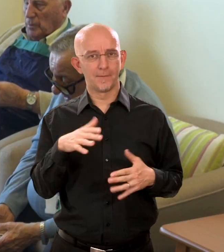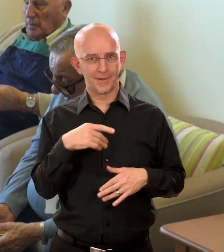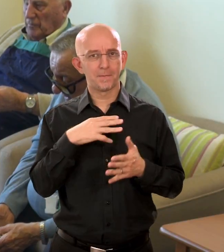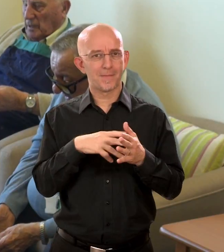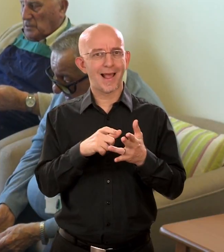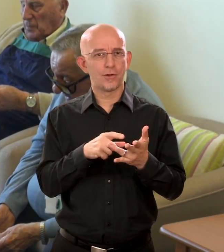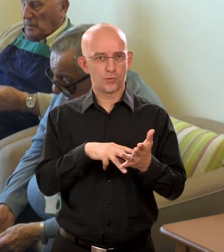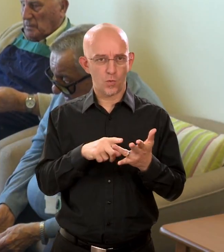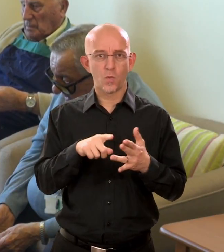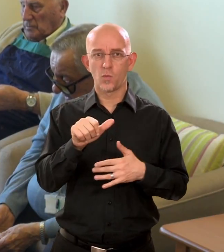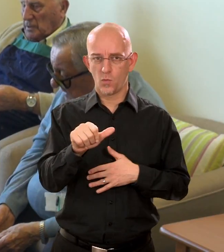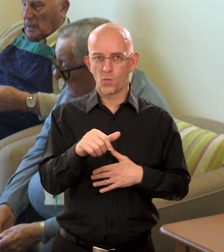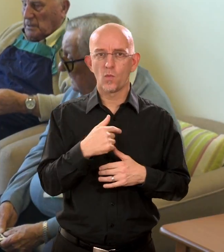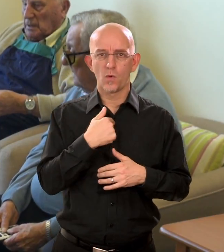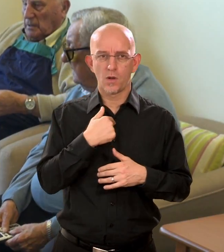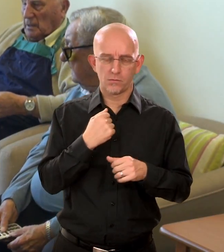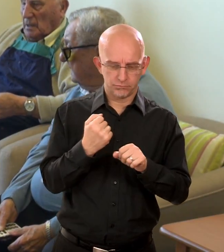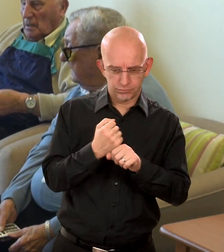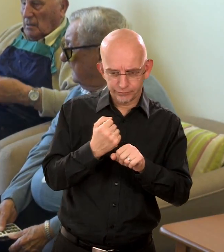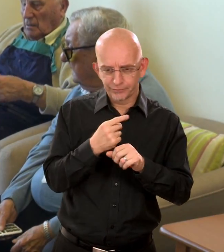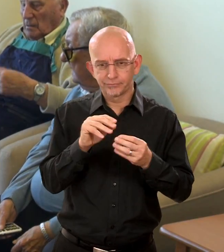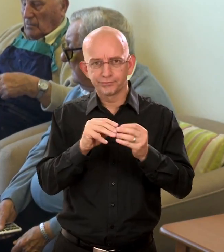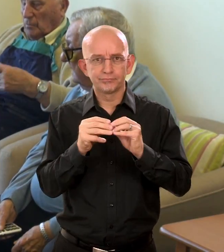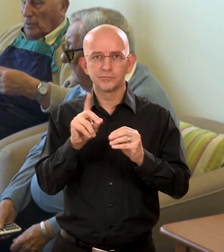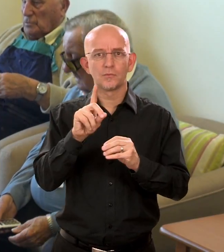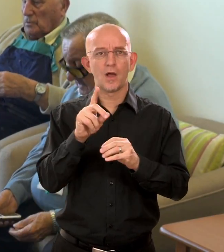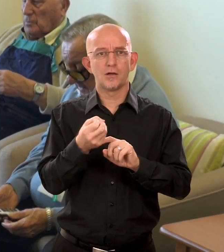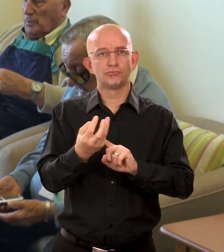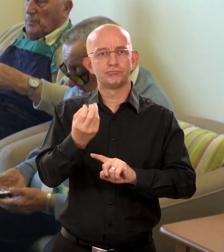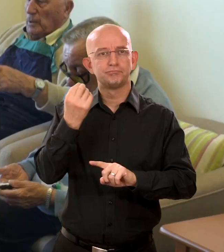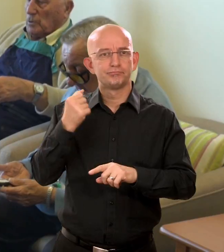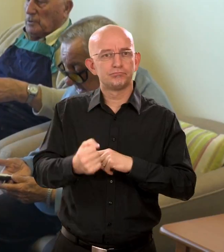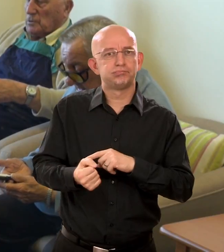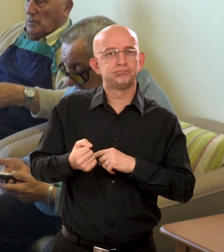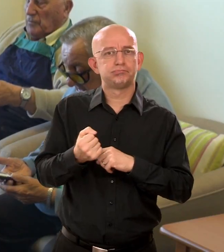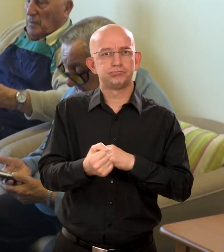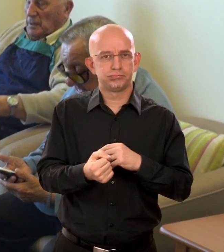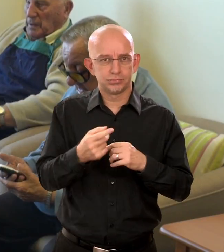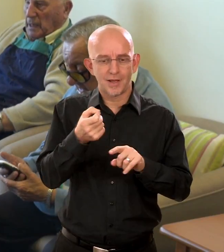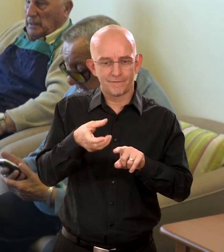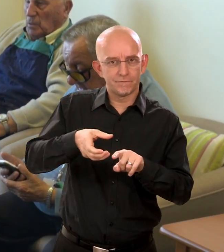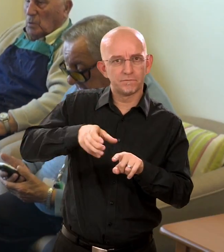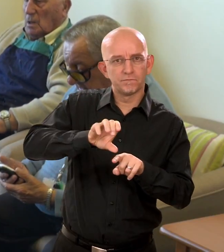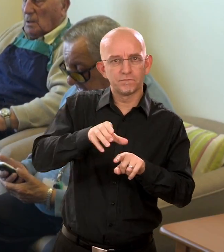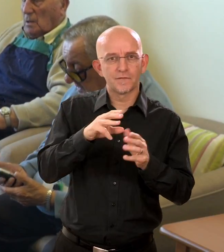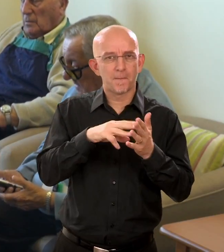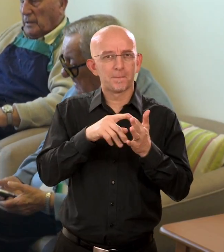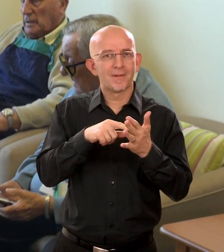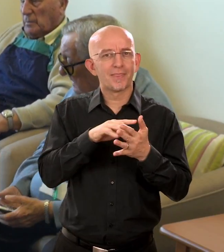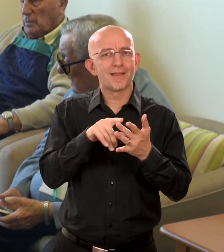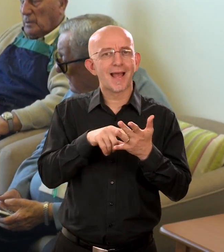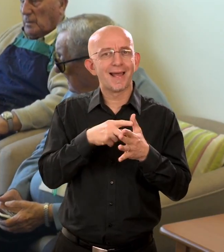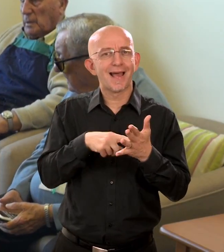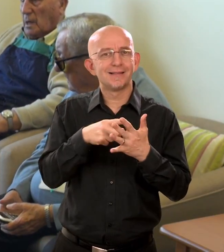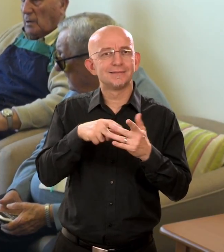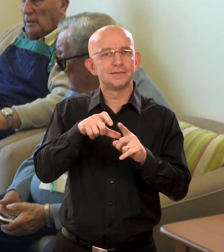know, you put a methylated spirit thing underneath it, and the wheel. You could put a belt on it too. If you made a mechanical thing